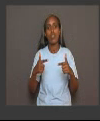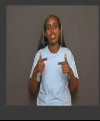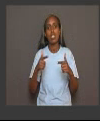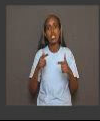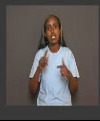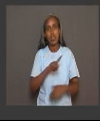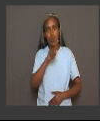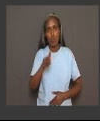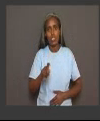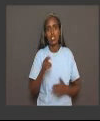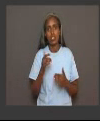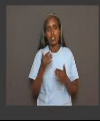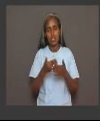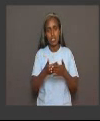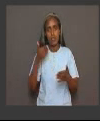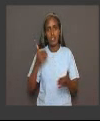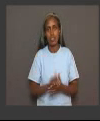quotient difference.